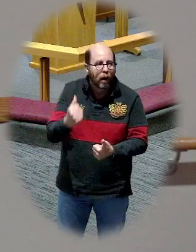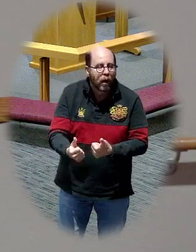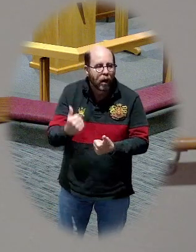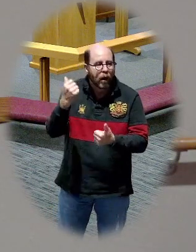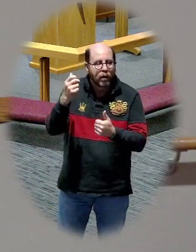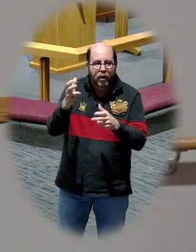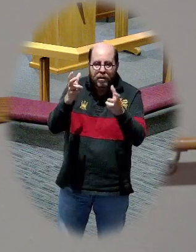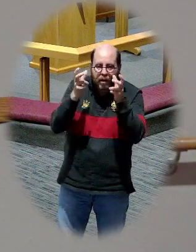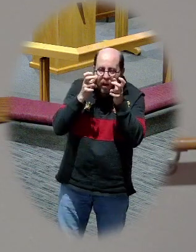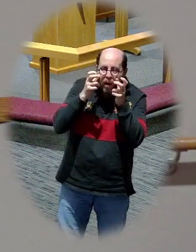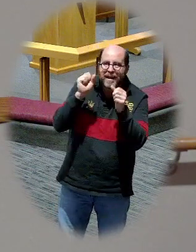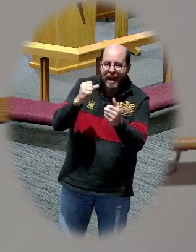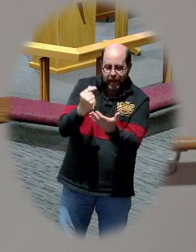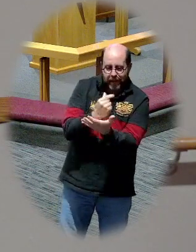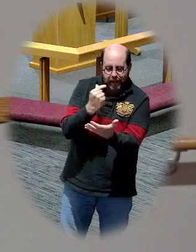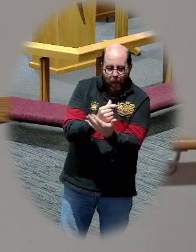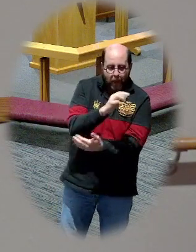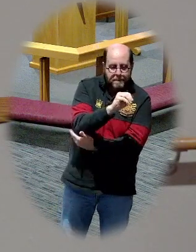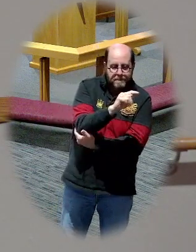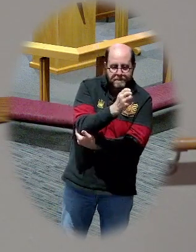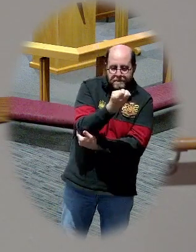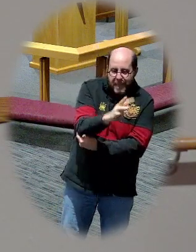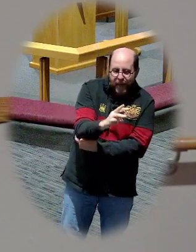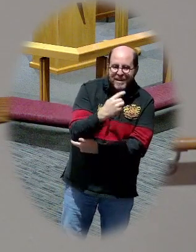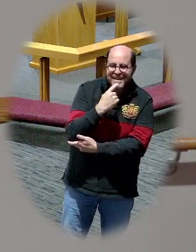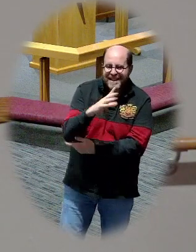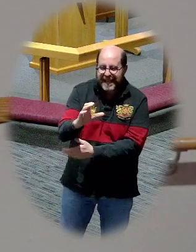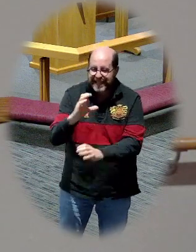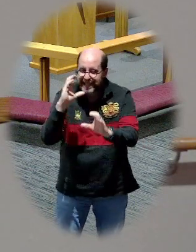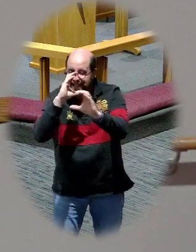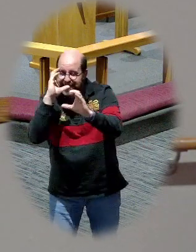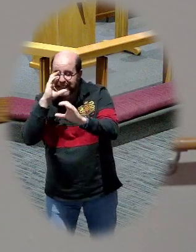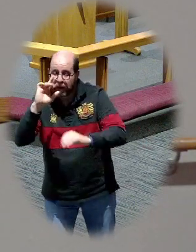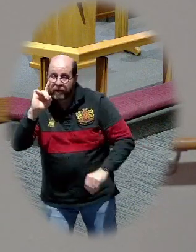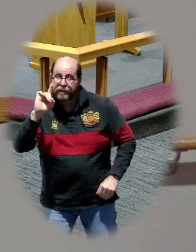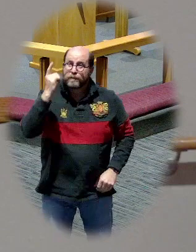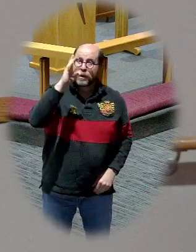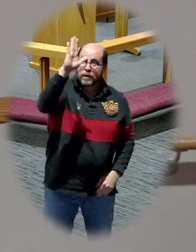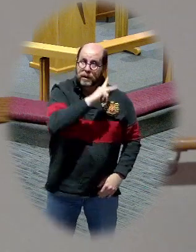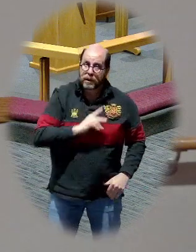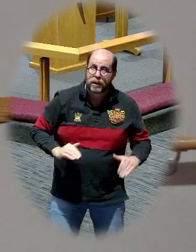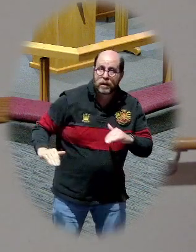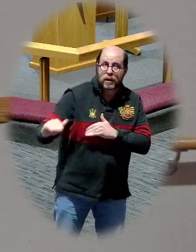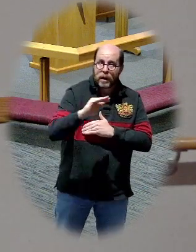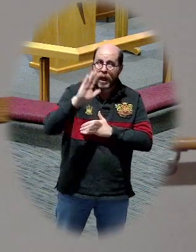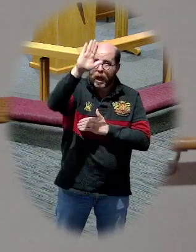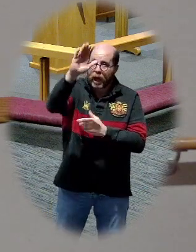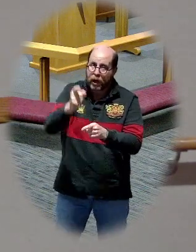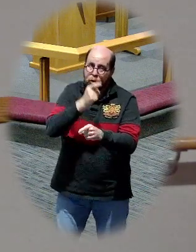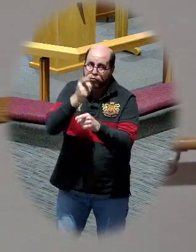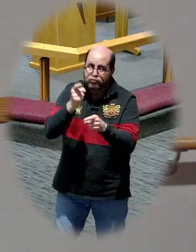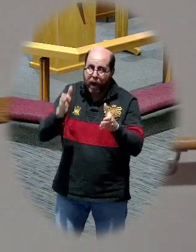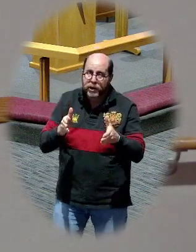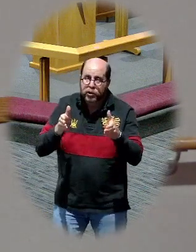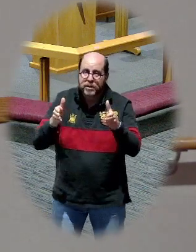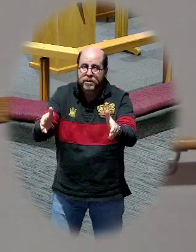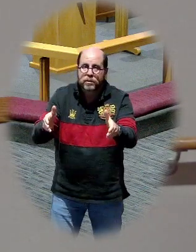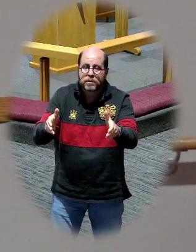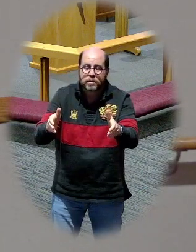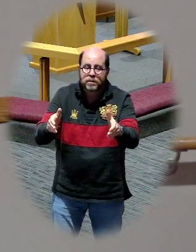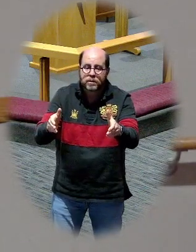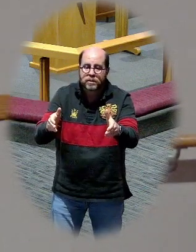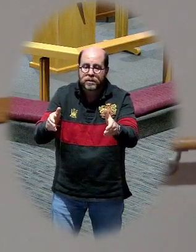Jesus' words from the Gospel of Matthew as he says, seek first the kingdom of God and his righteousness.